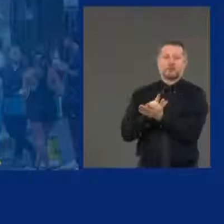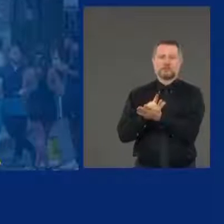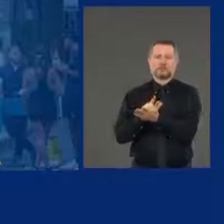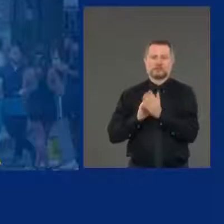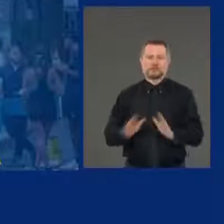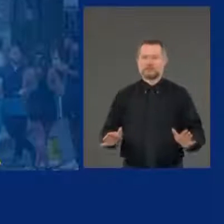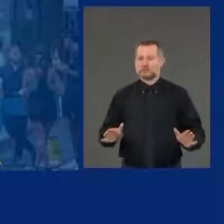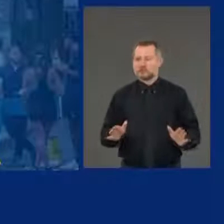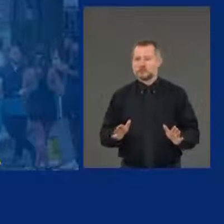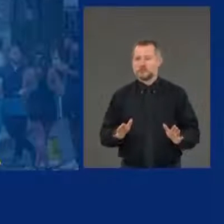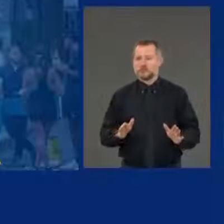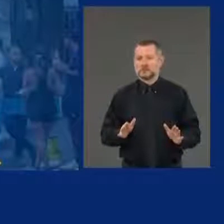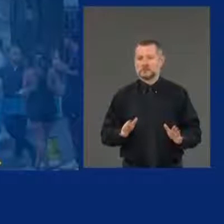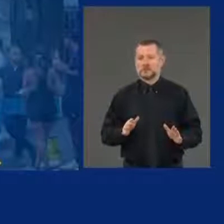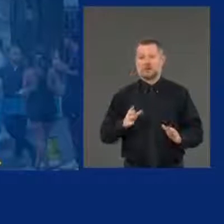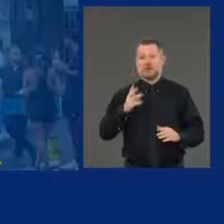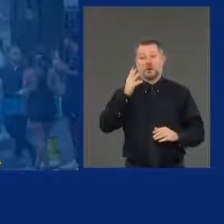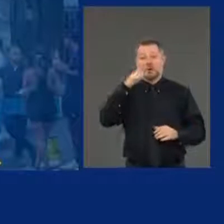To local governments,